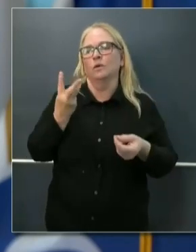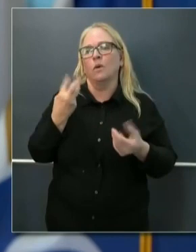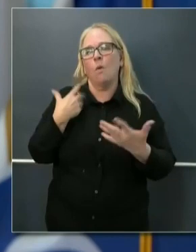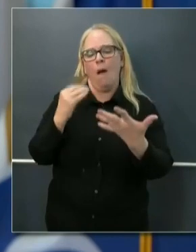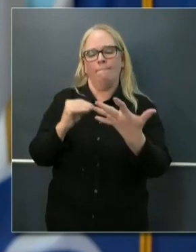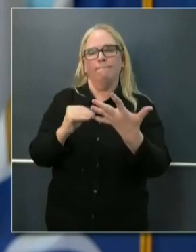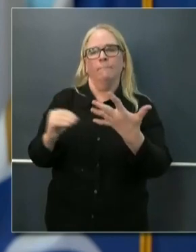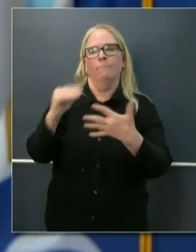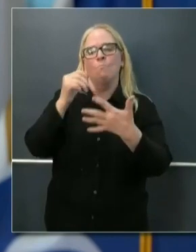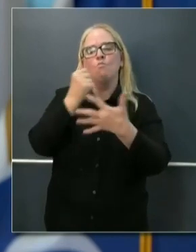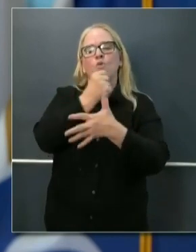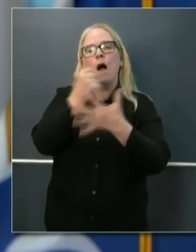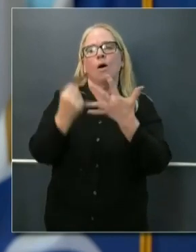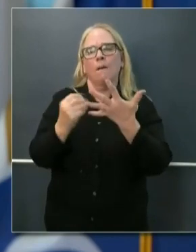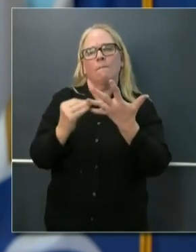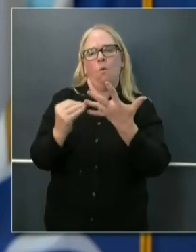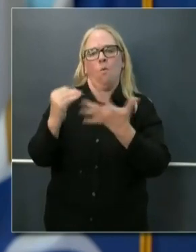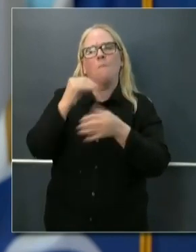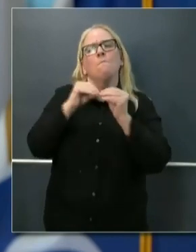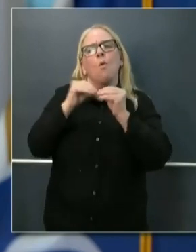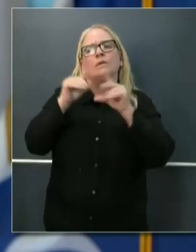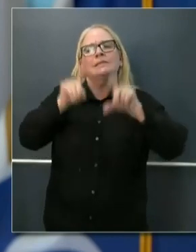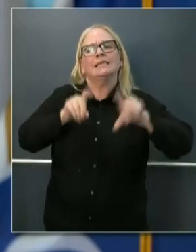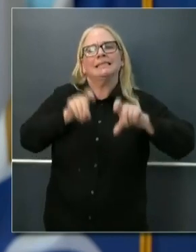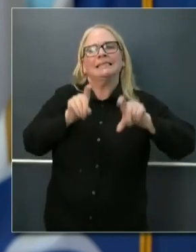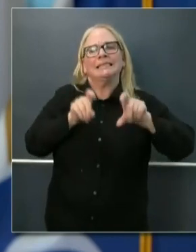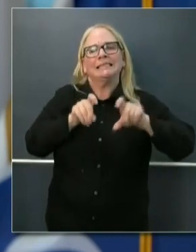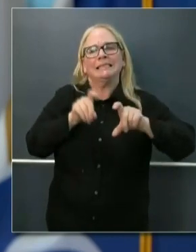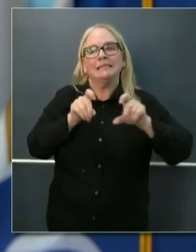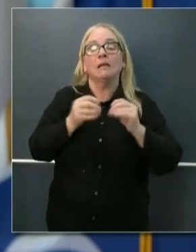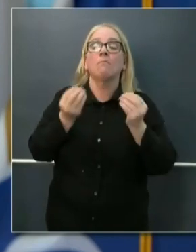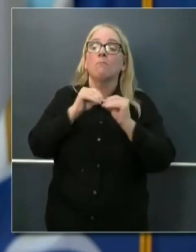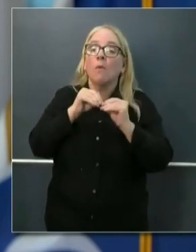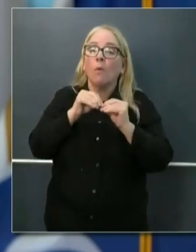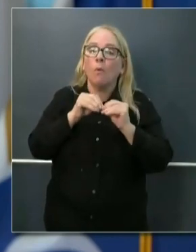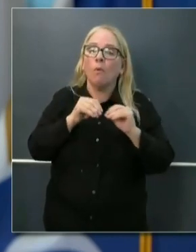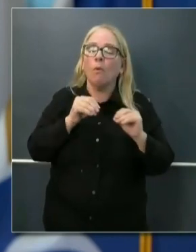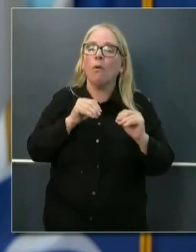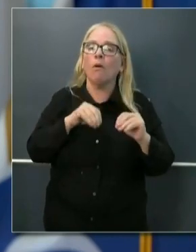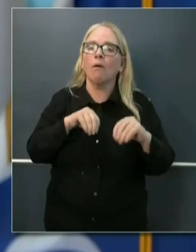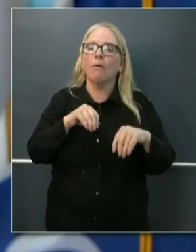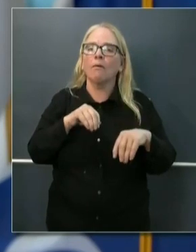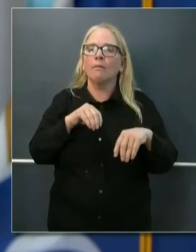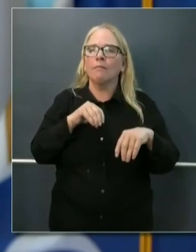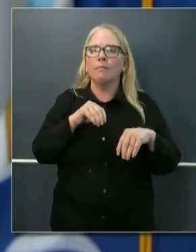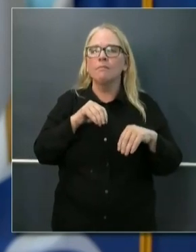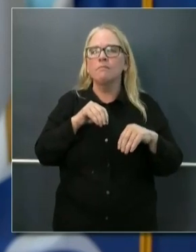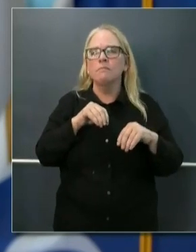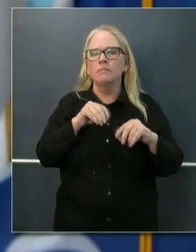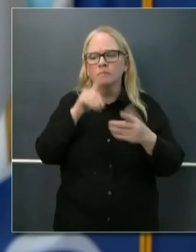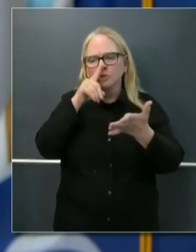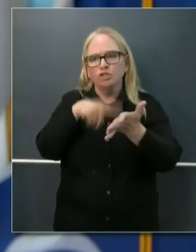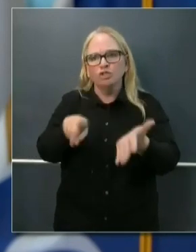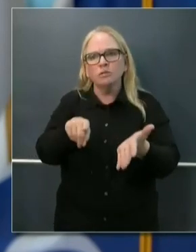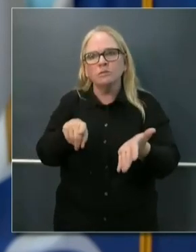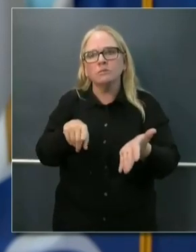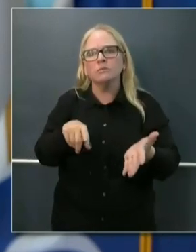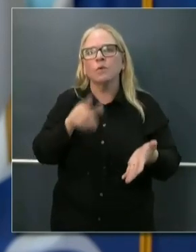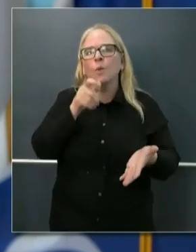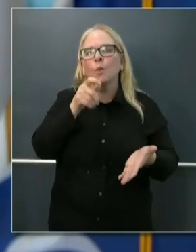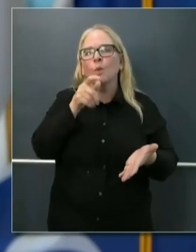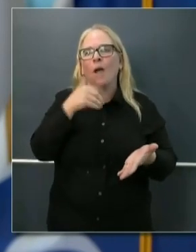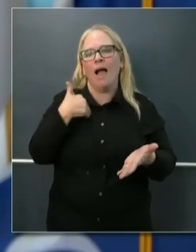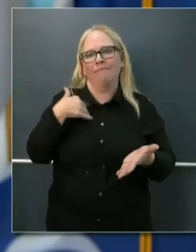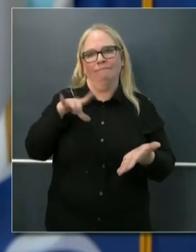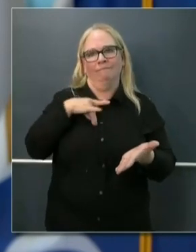prioritizing more testing, provides more capacity not just to trace individuals that may have